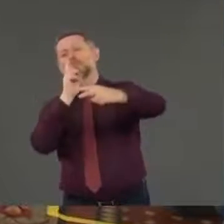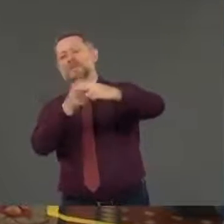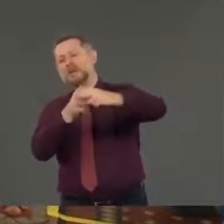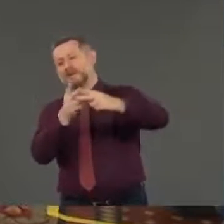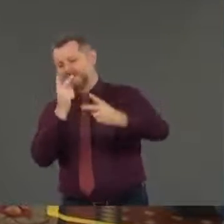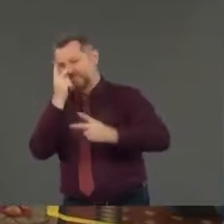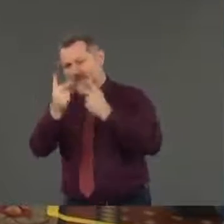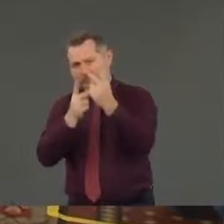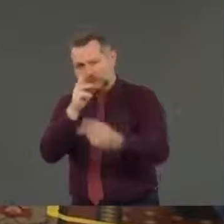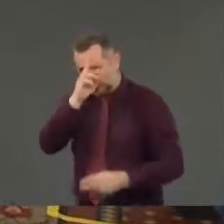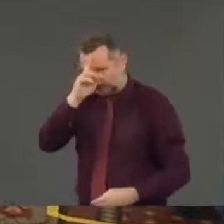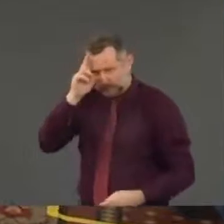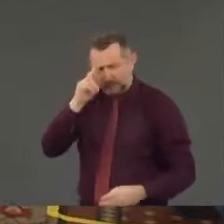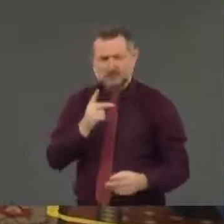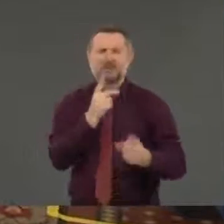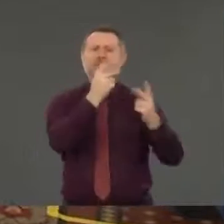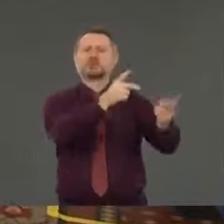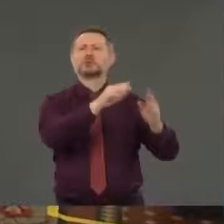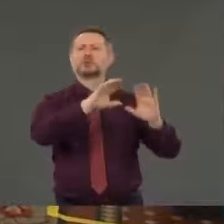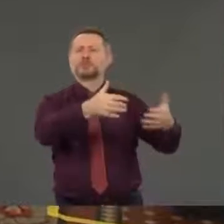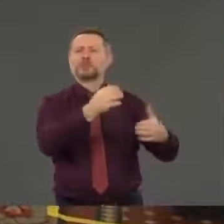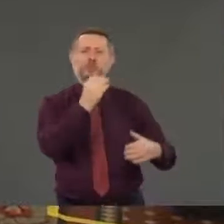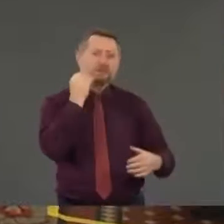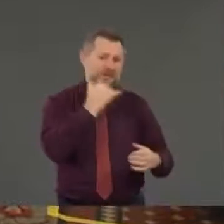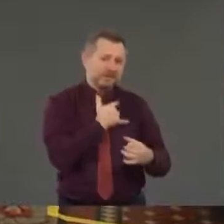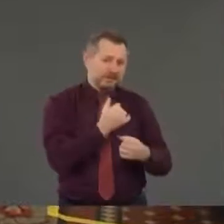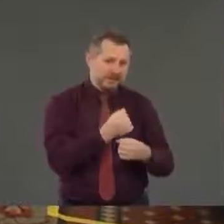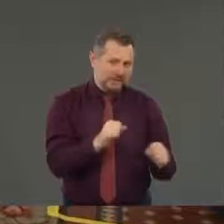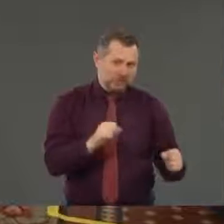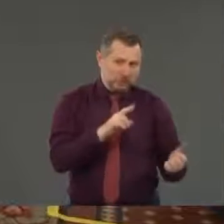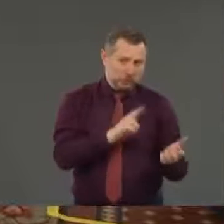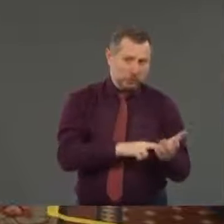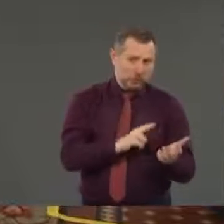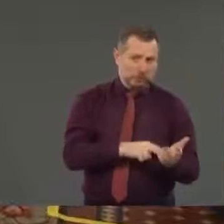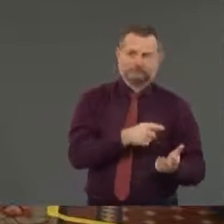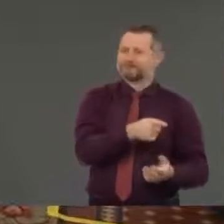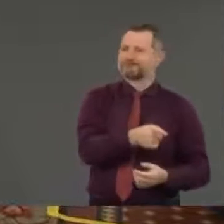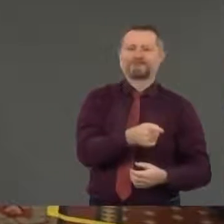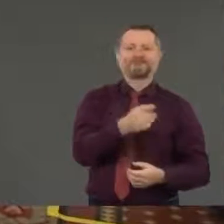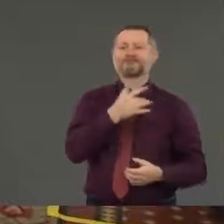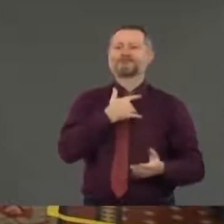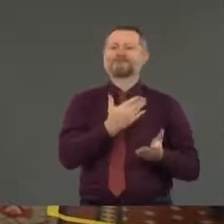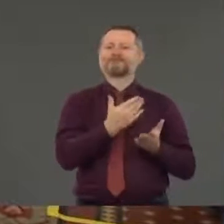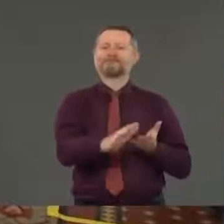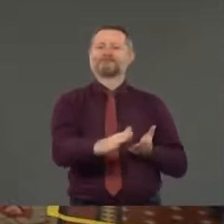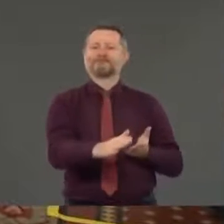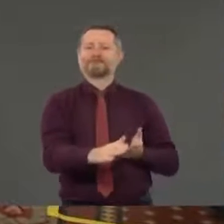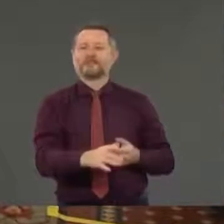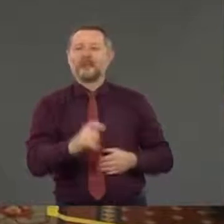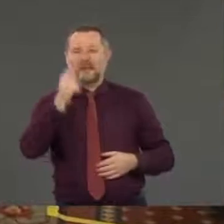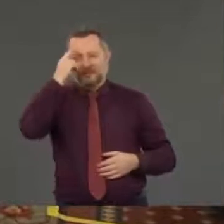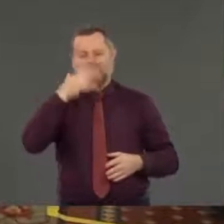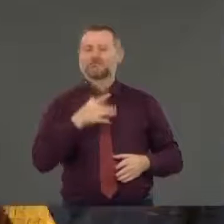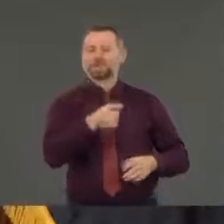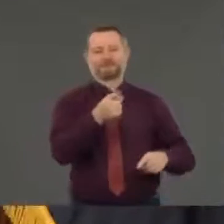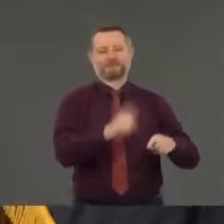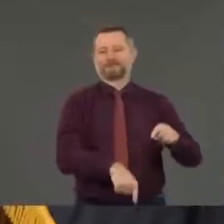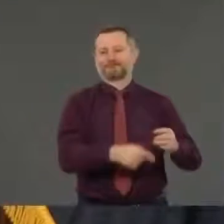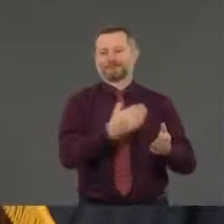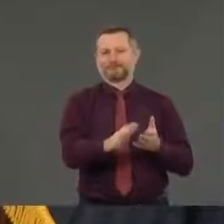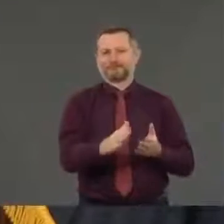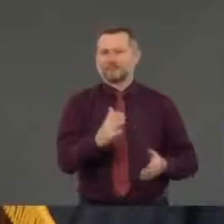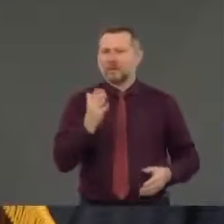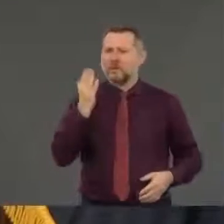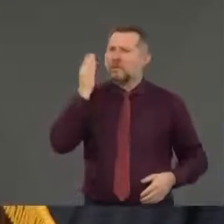visitation in group homes. Is it safe to assume that nursing homes are not included in this, that you're going to... They're not included in this, no. And why not? We're